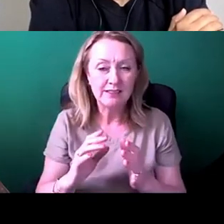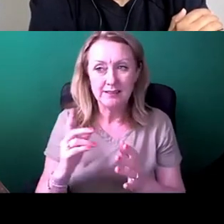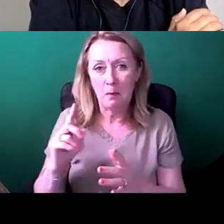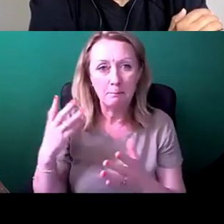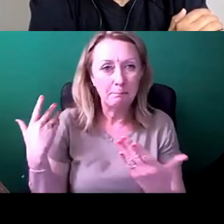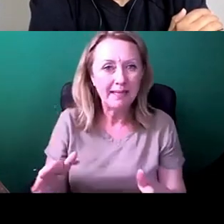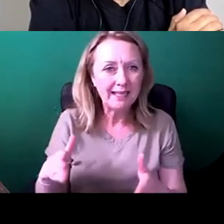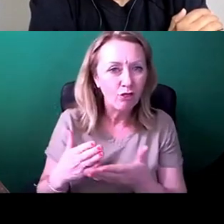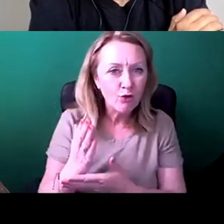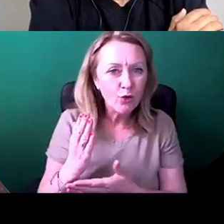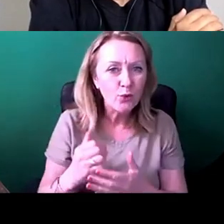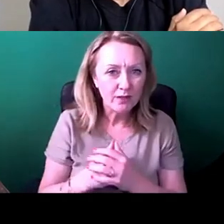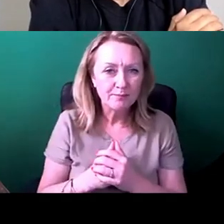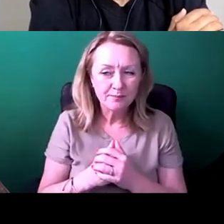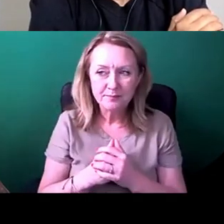of...